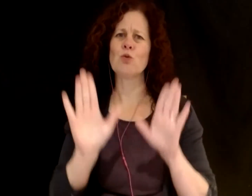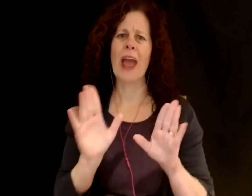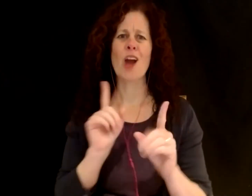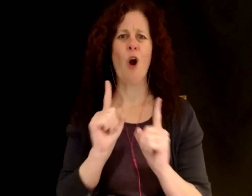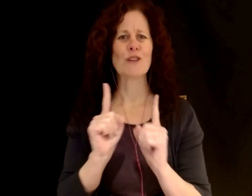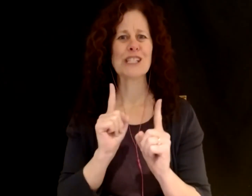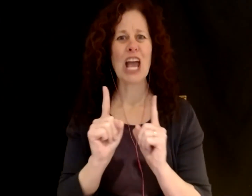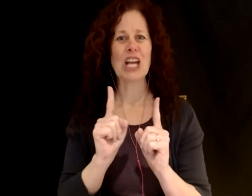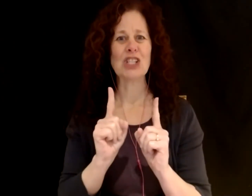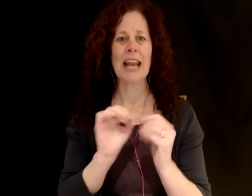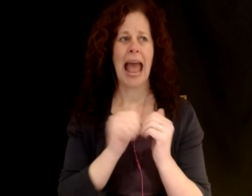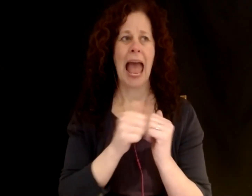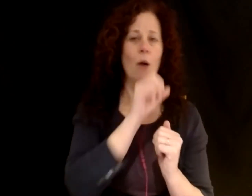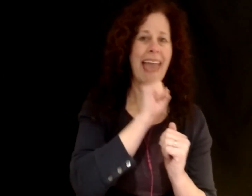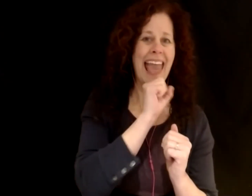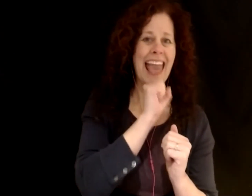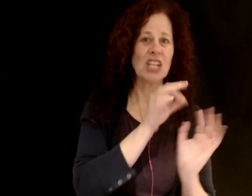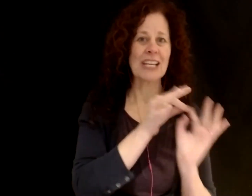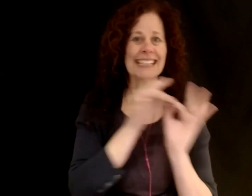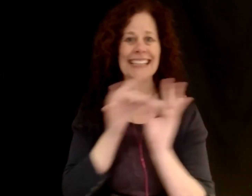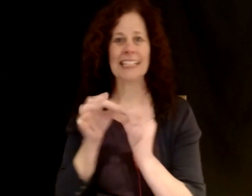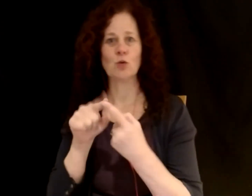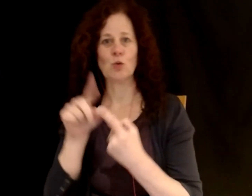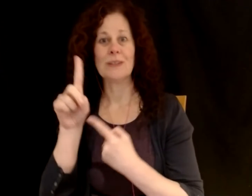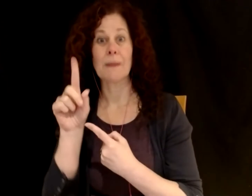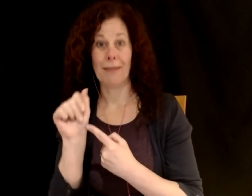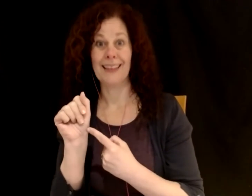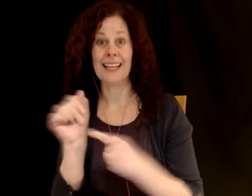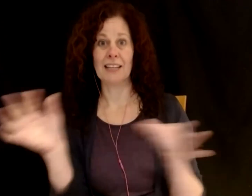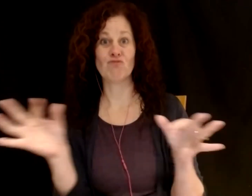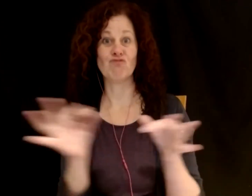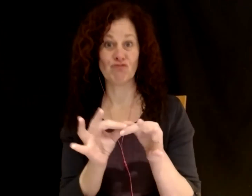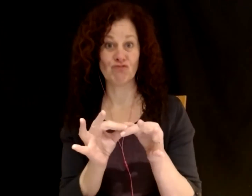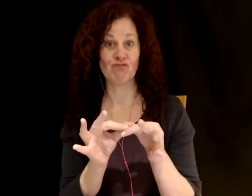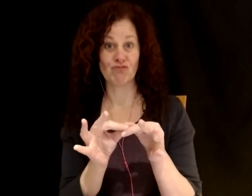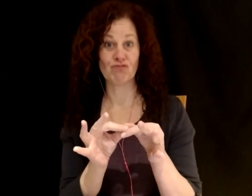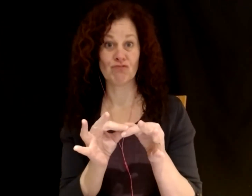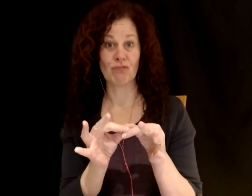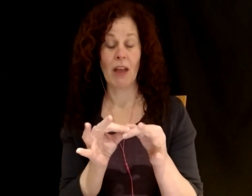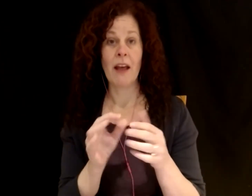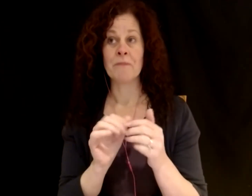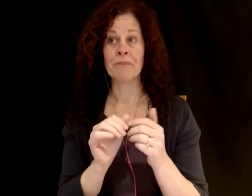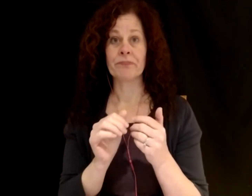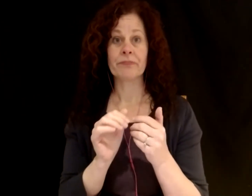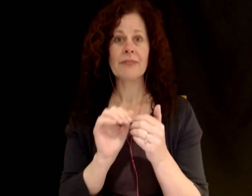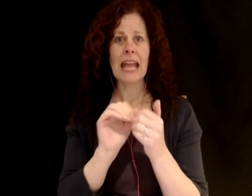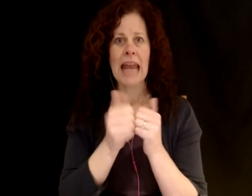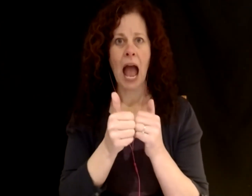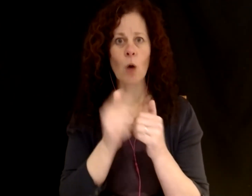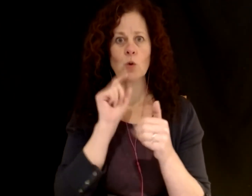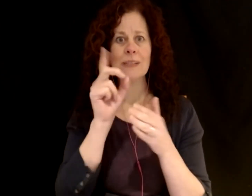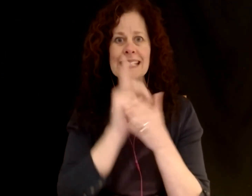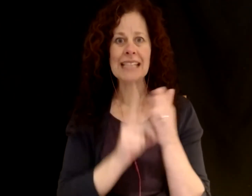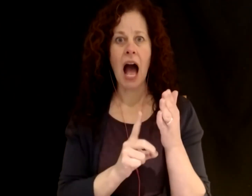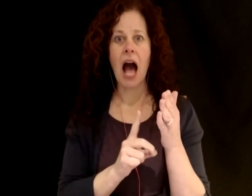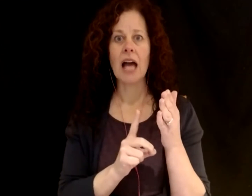disability, really linking in together a way of designing age-friendly